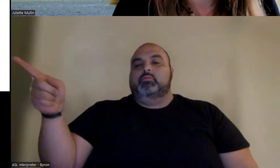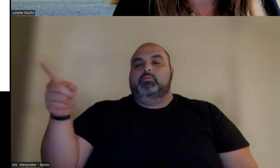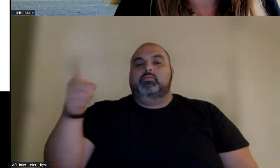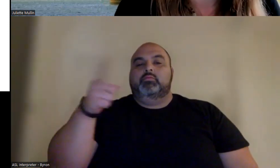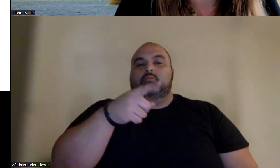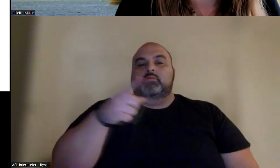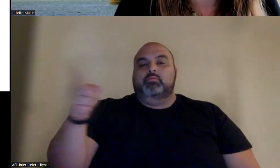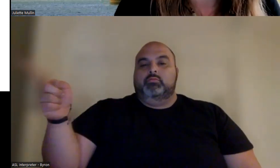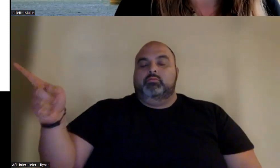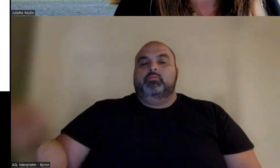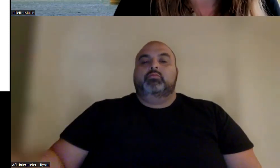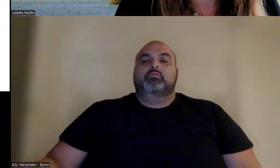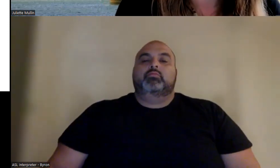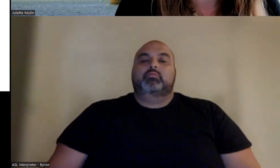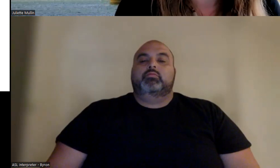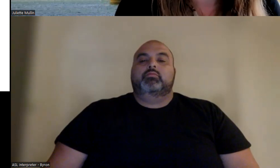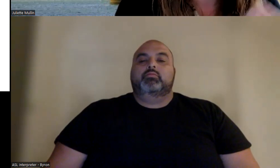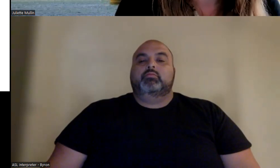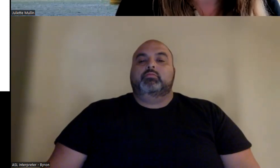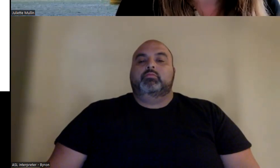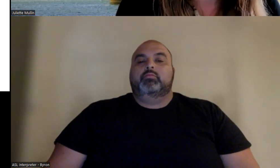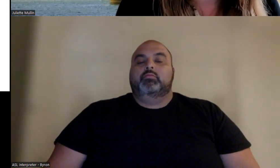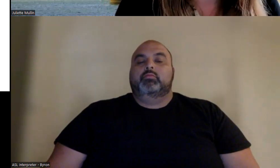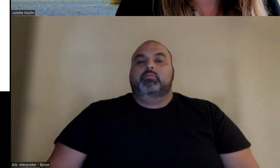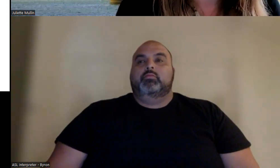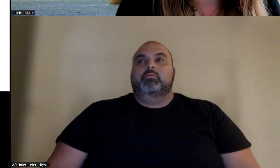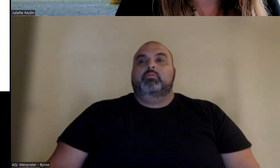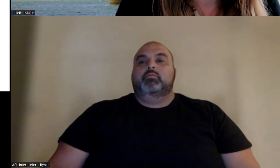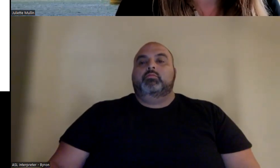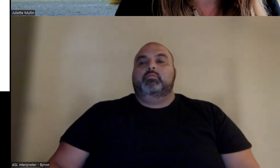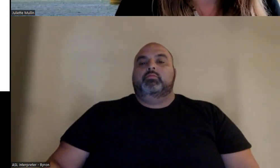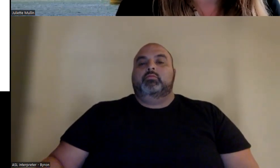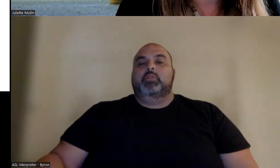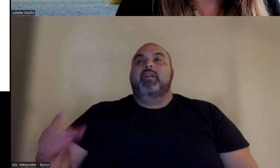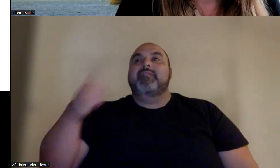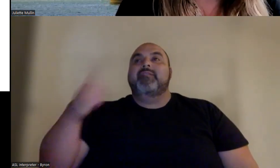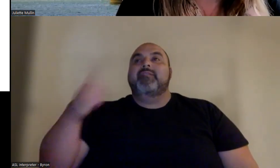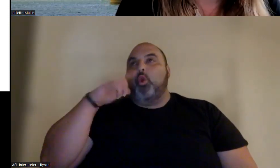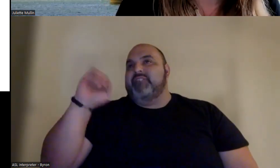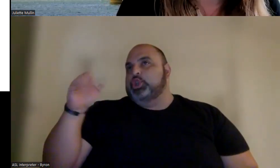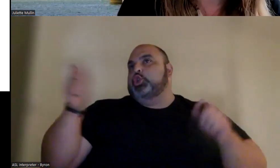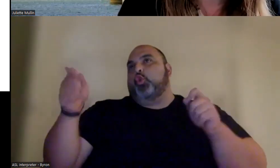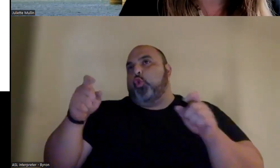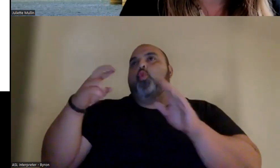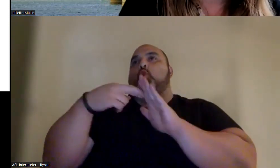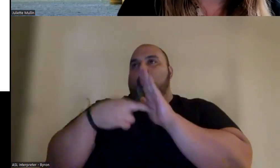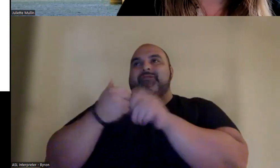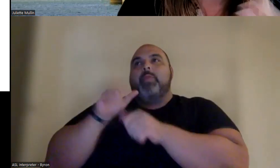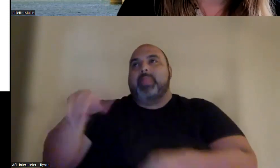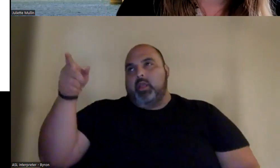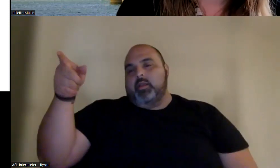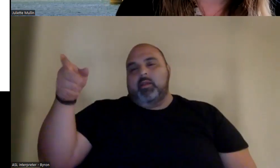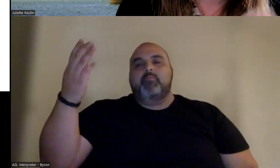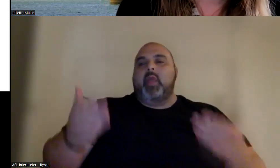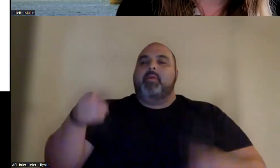an entity that puts forth infection control protocols. So that may be the commissioner of public health